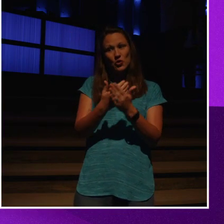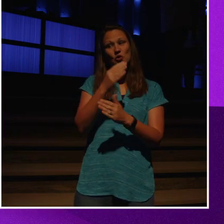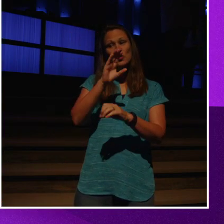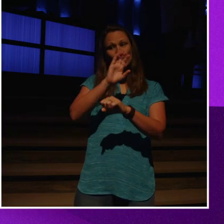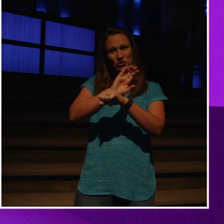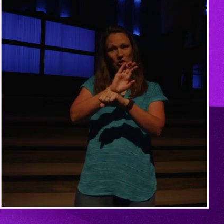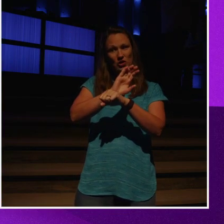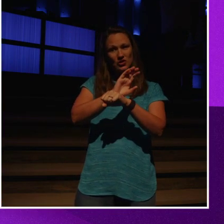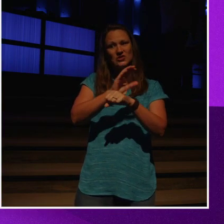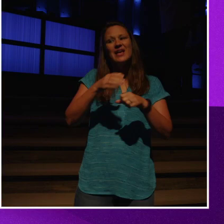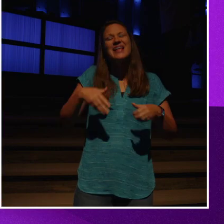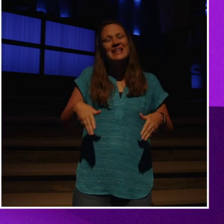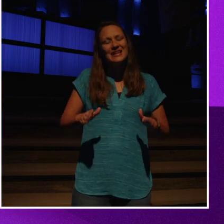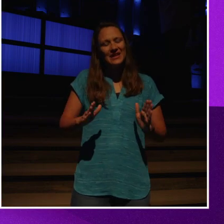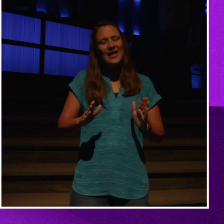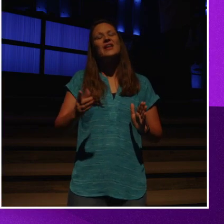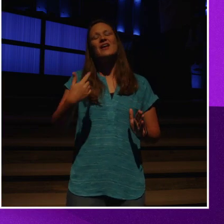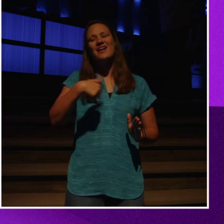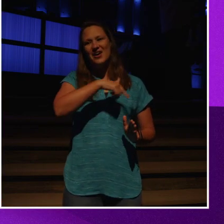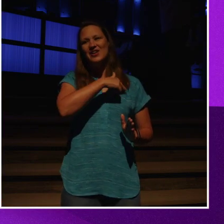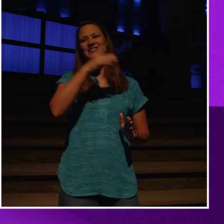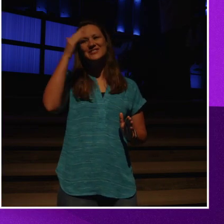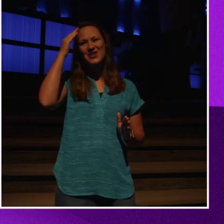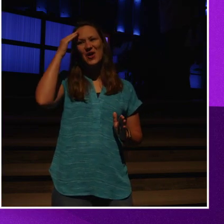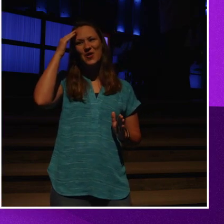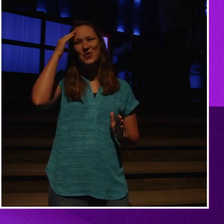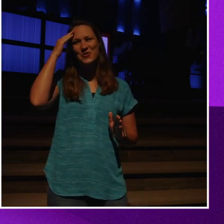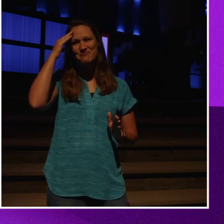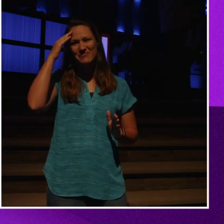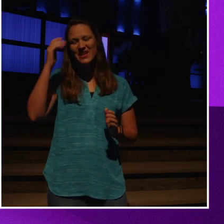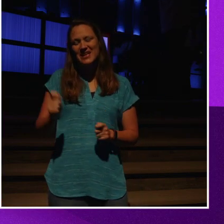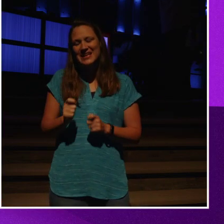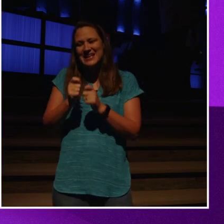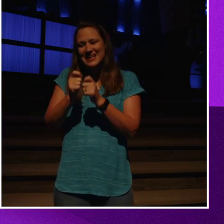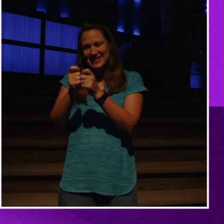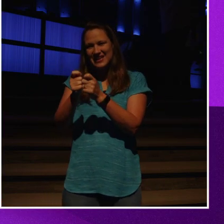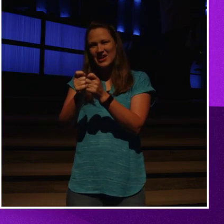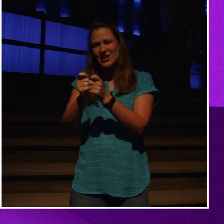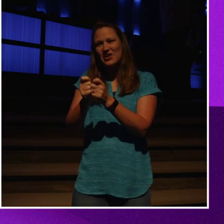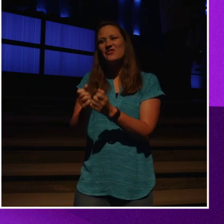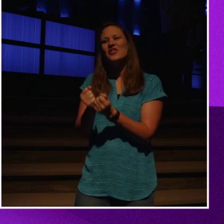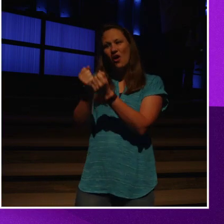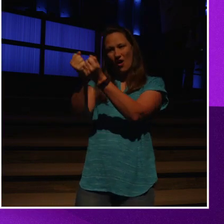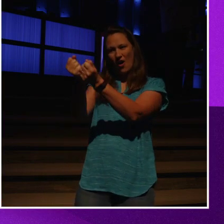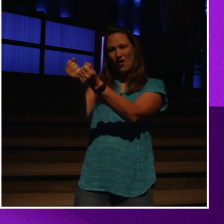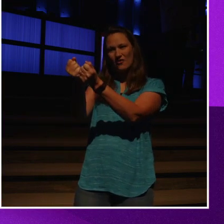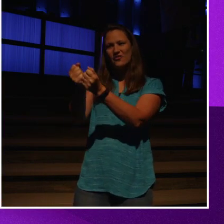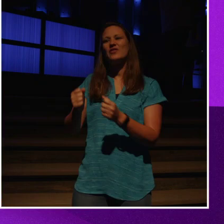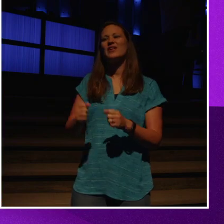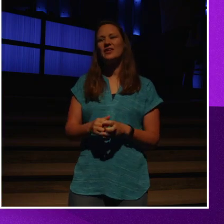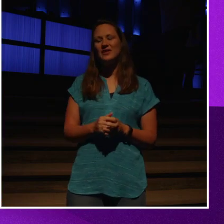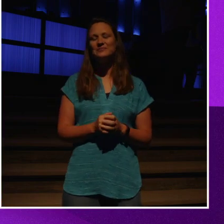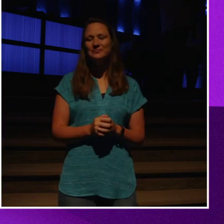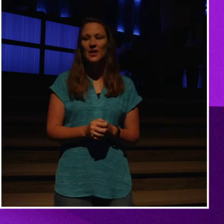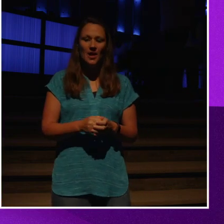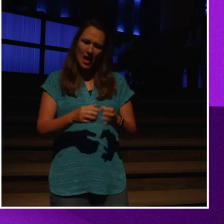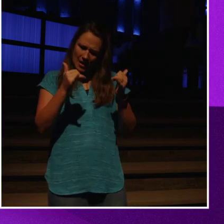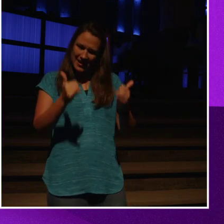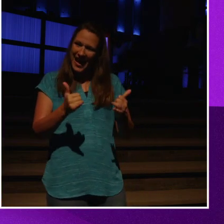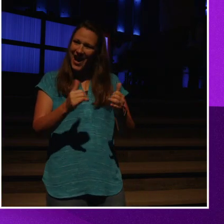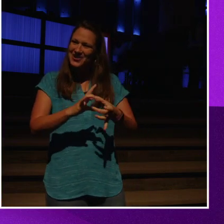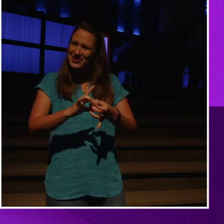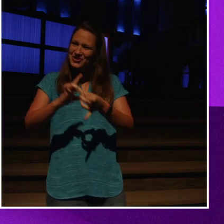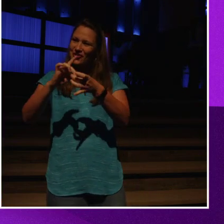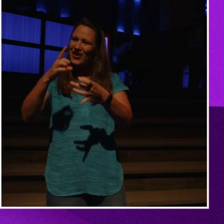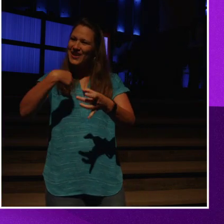that's located in the seat back in front of you. Then you can drop it off in a connection box that's located throughout the building. Now join us as we